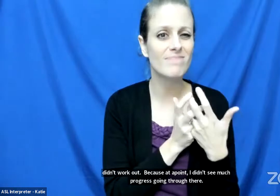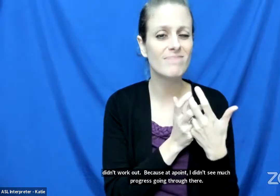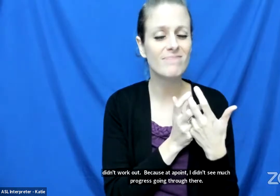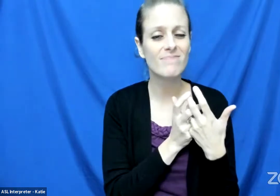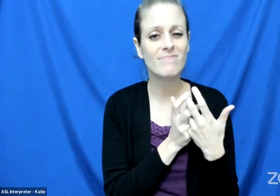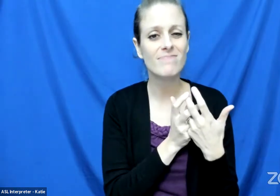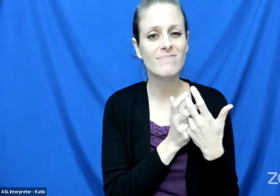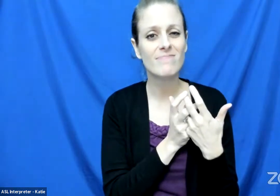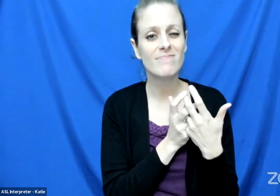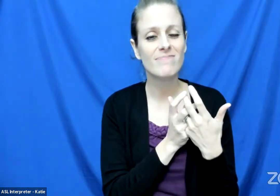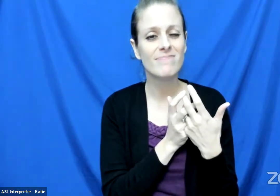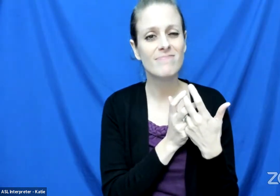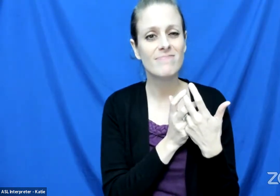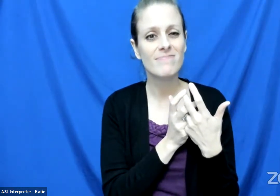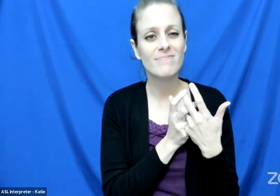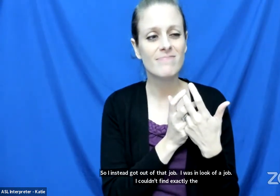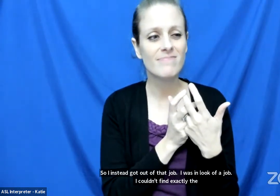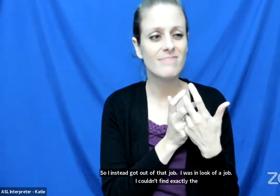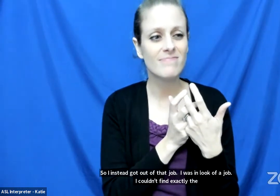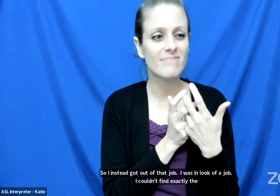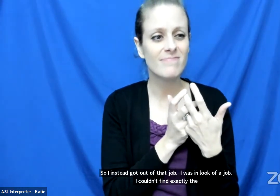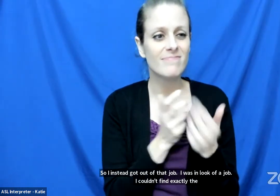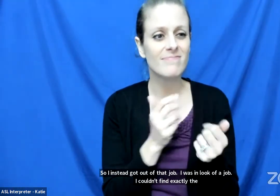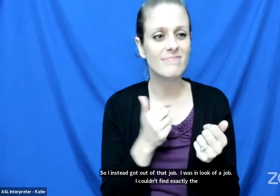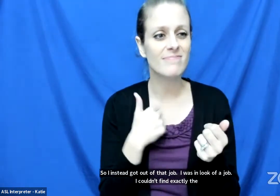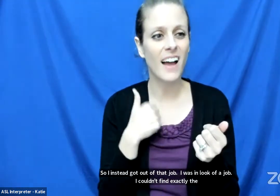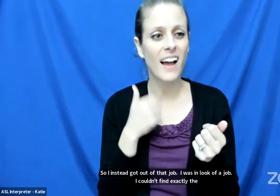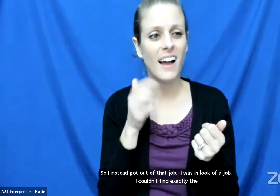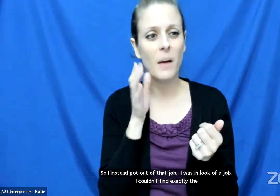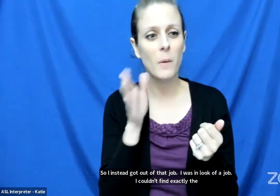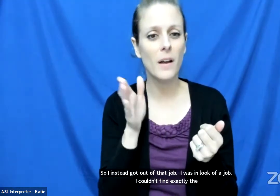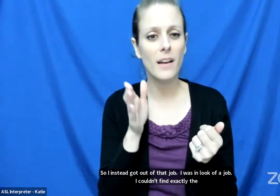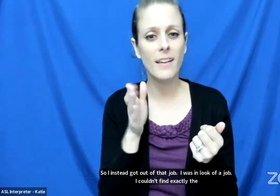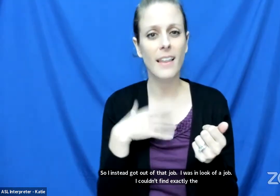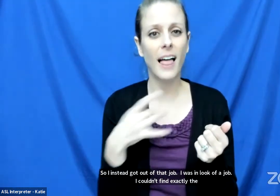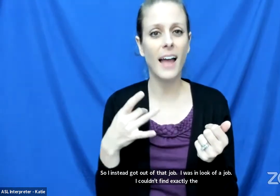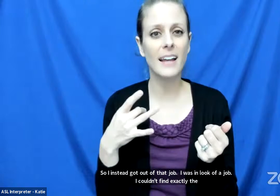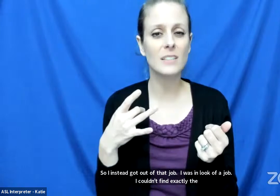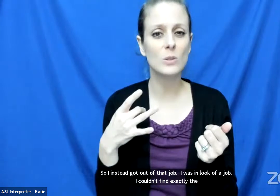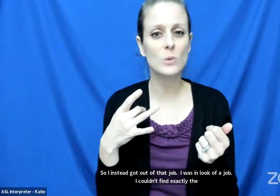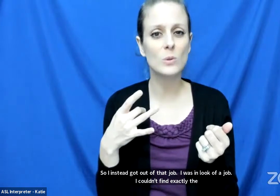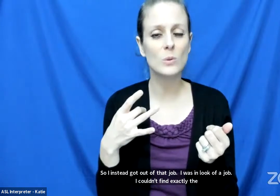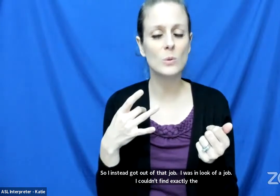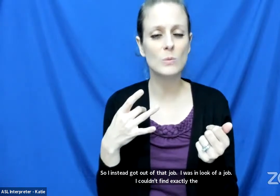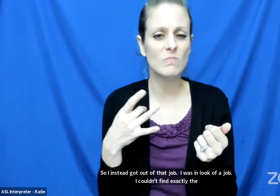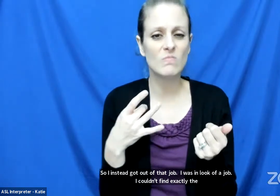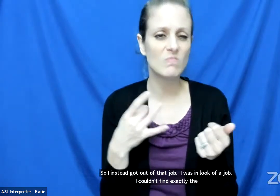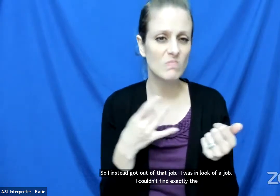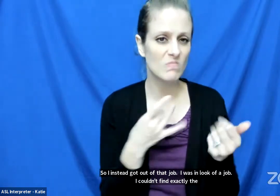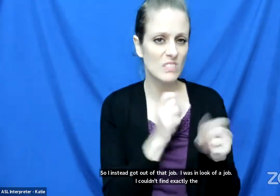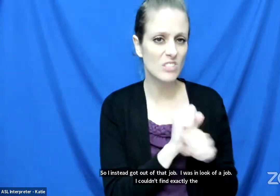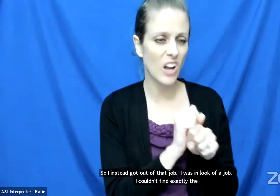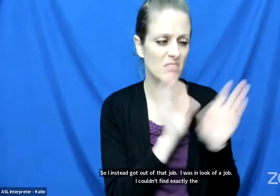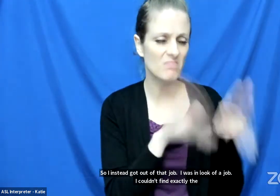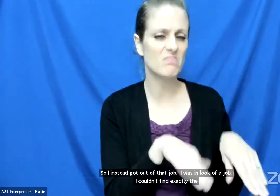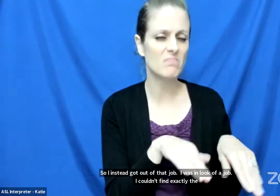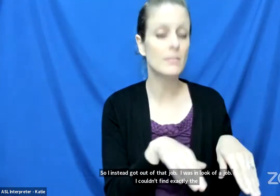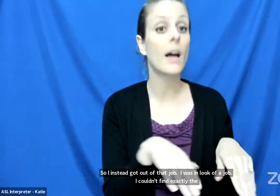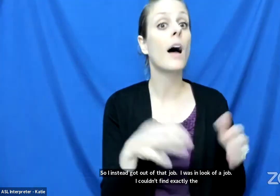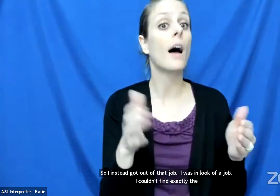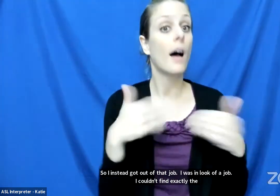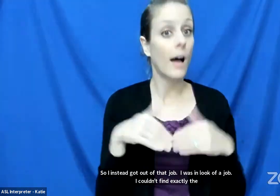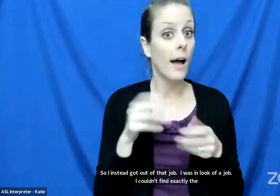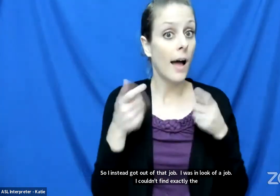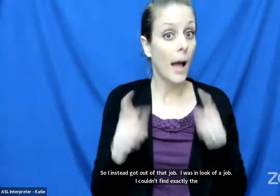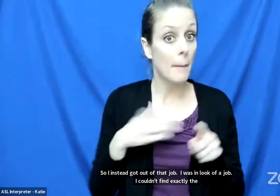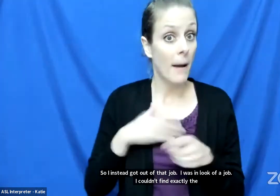actually suit me, that I will actually like. And then my friend,